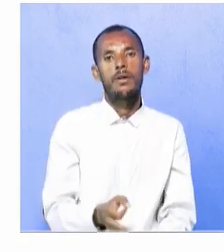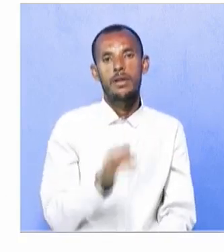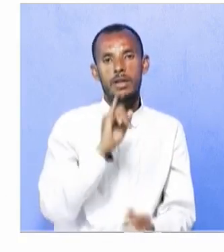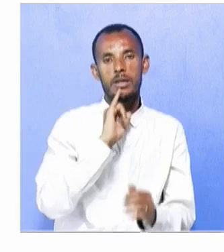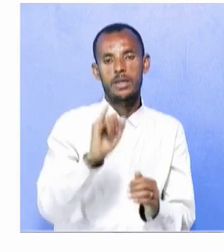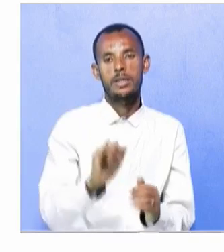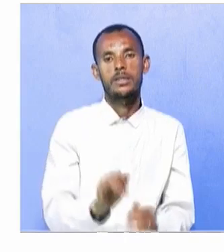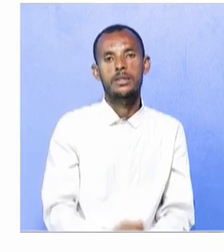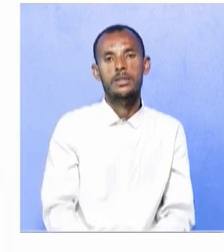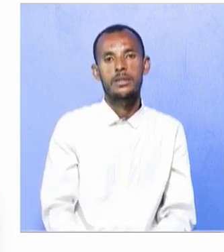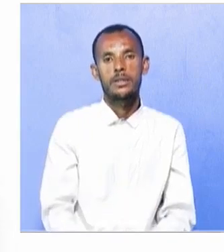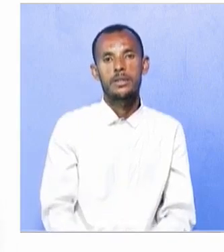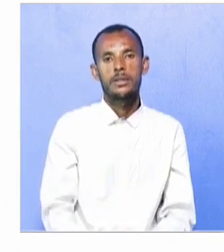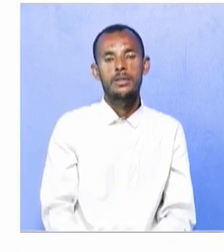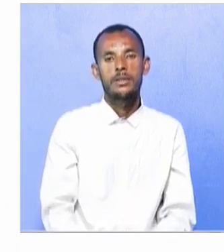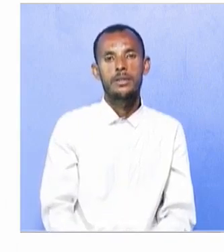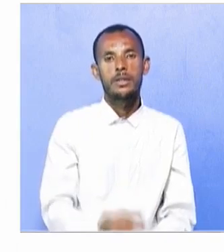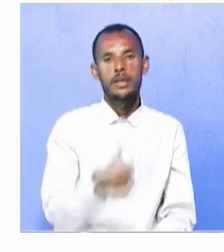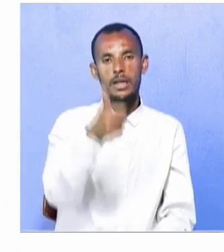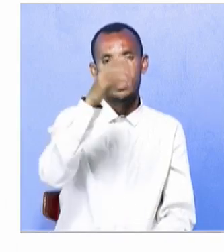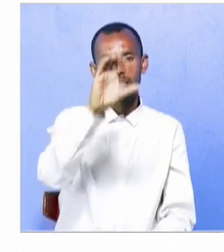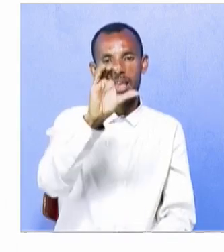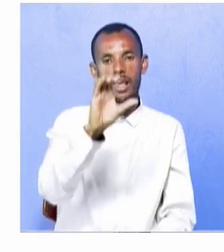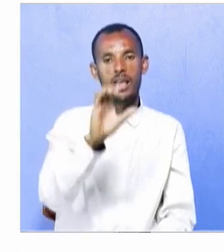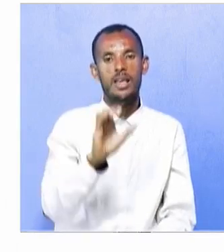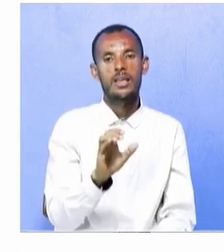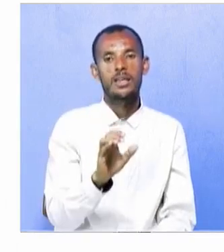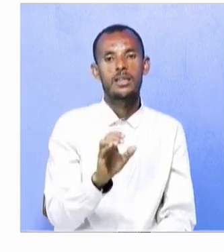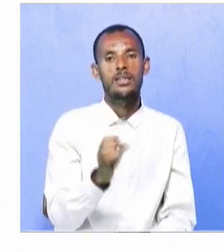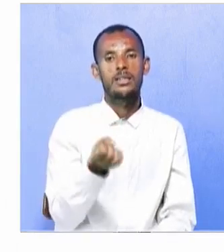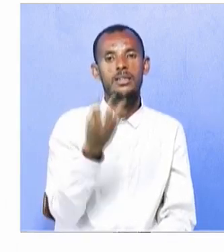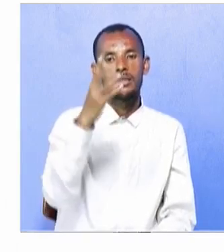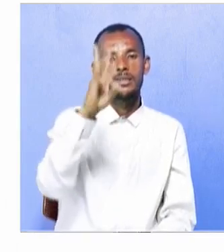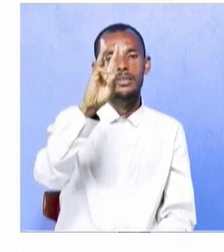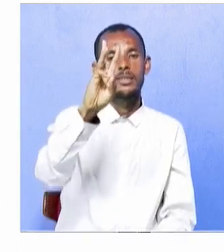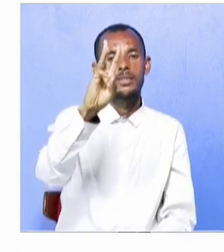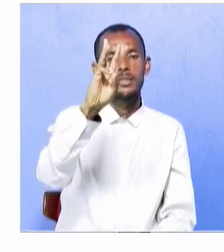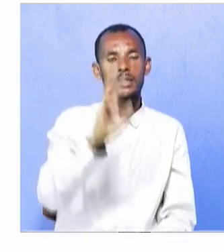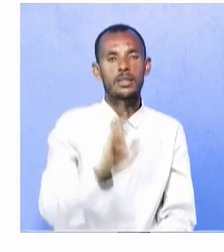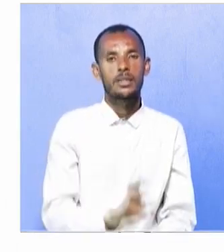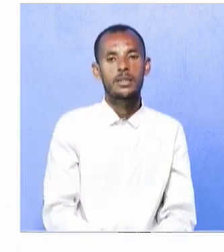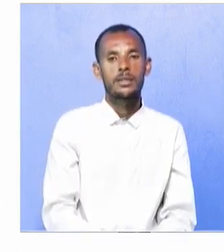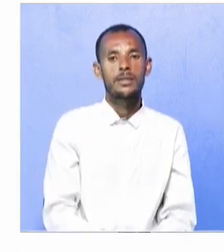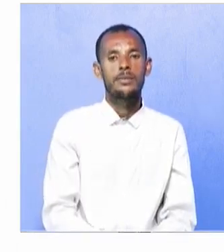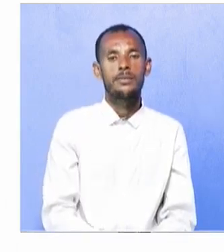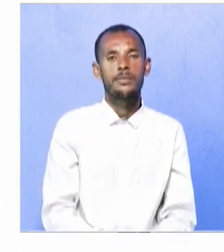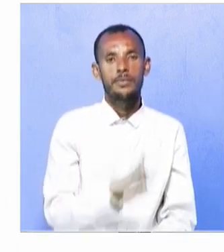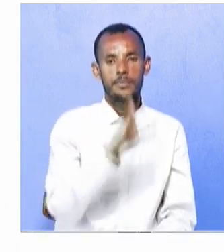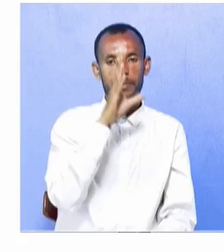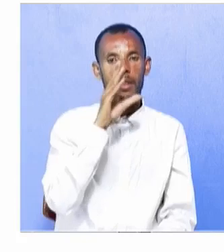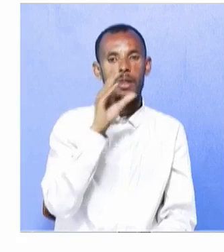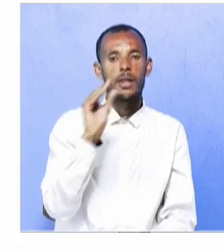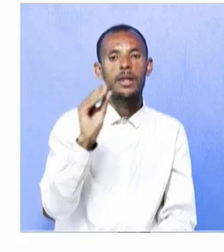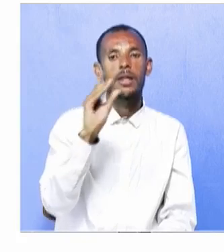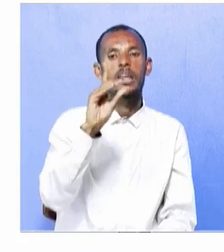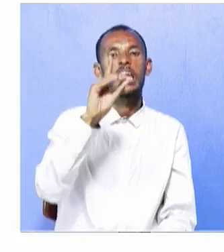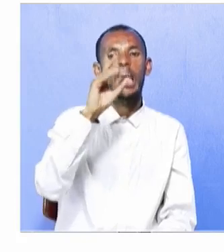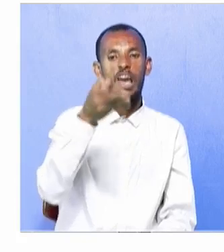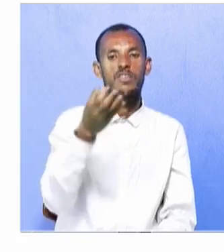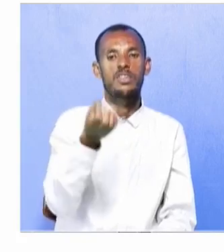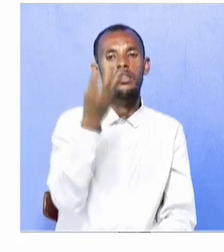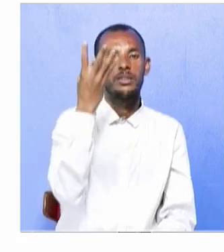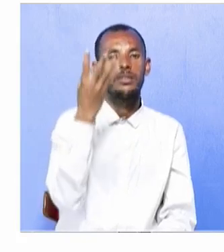is, if AC is 6, and